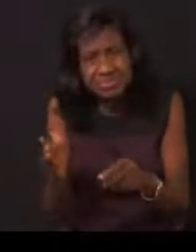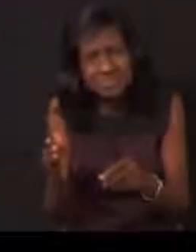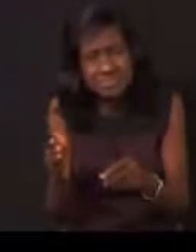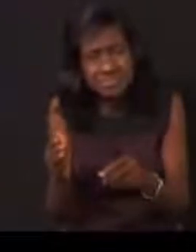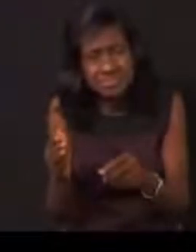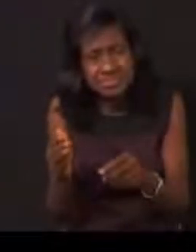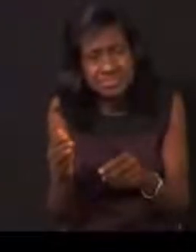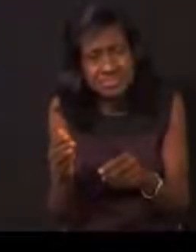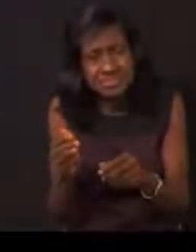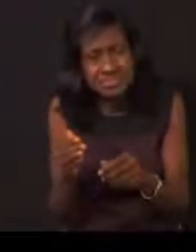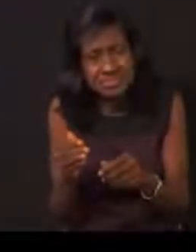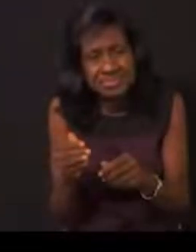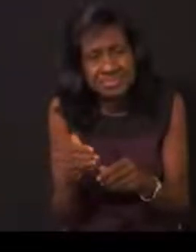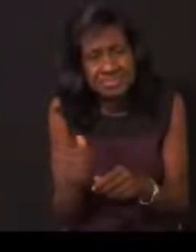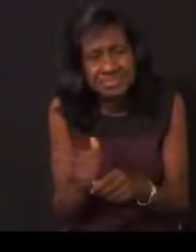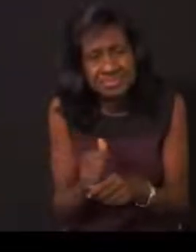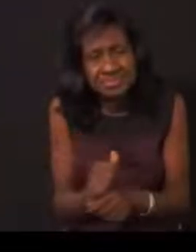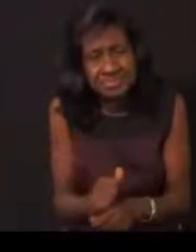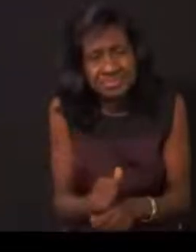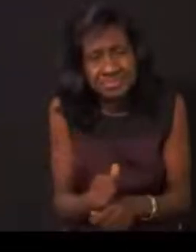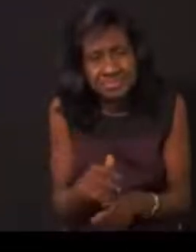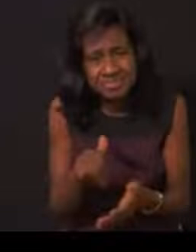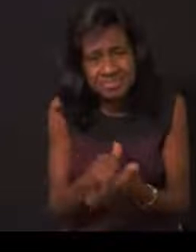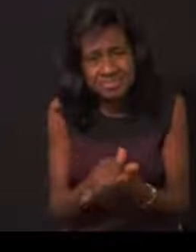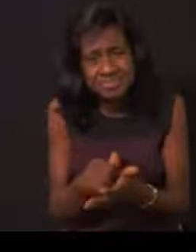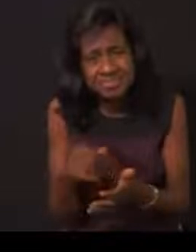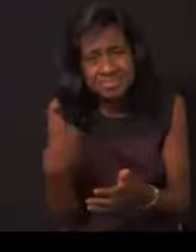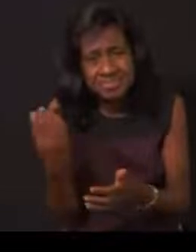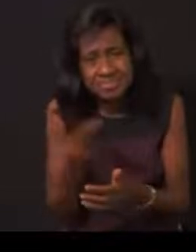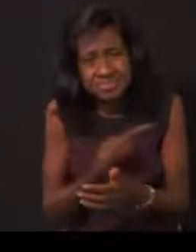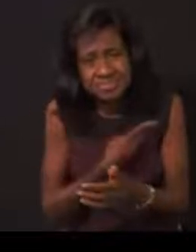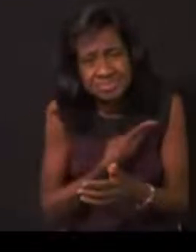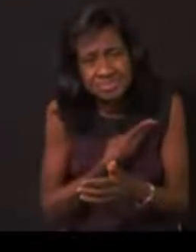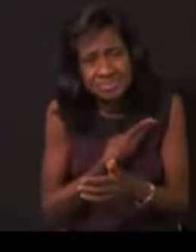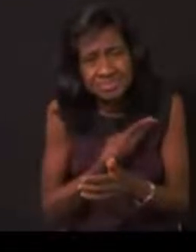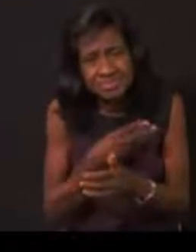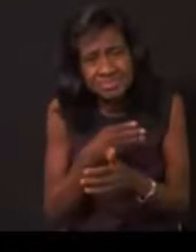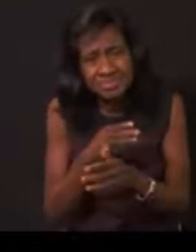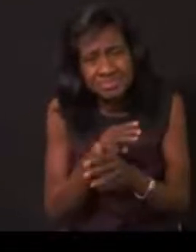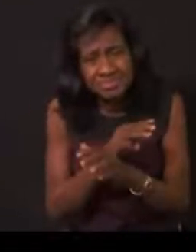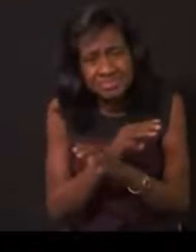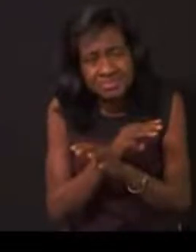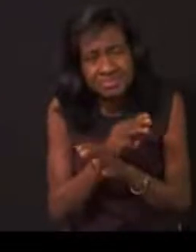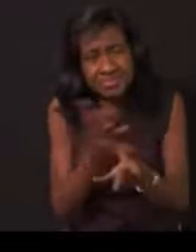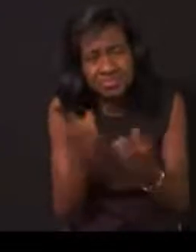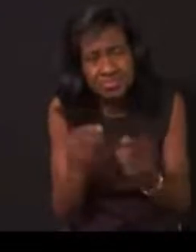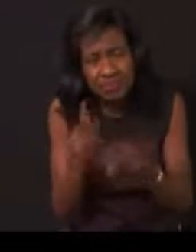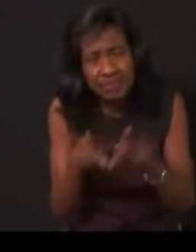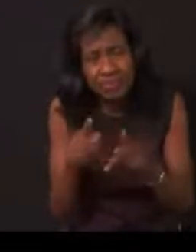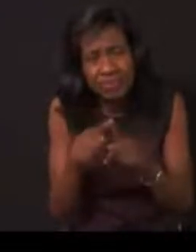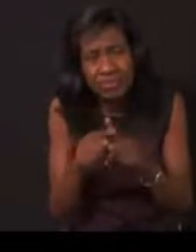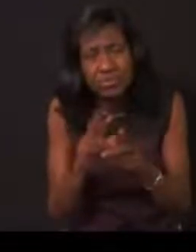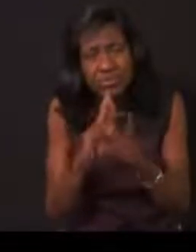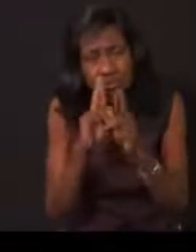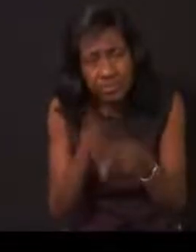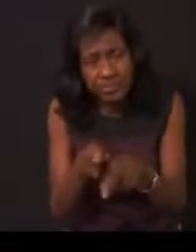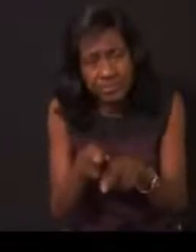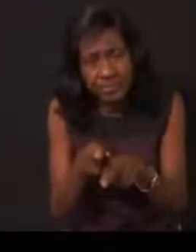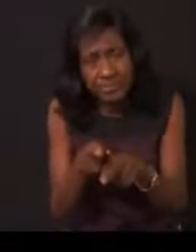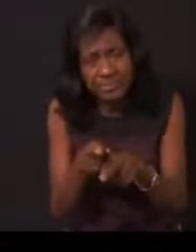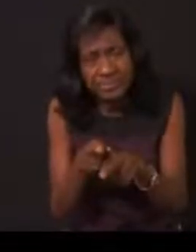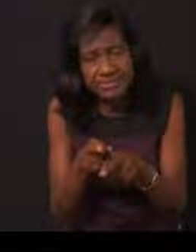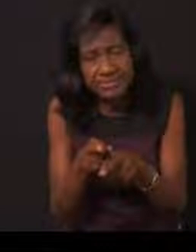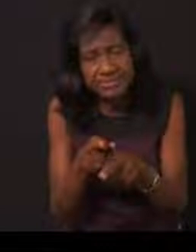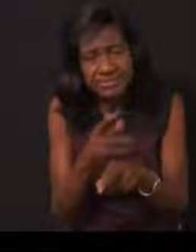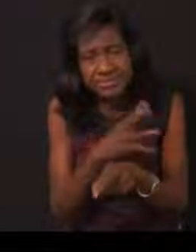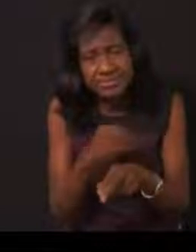that we don't disincentivize people from properly reporting. We've got to have the data which is passed on